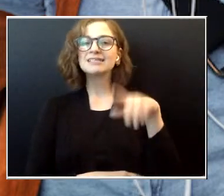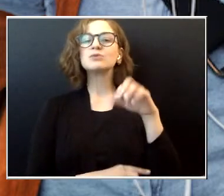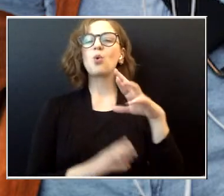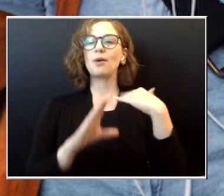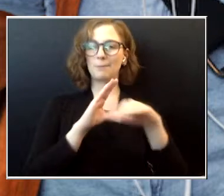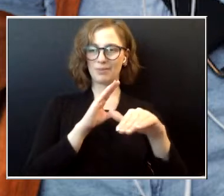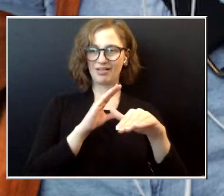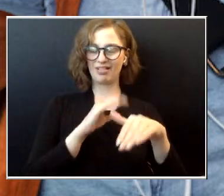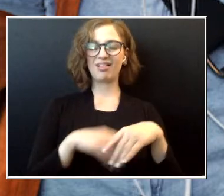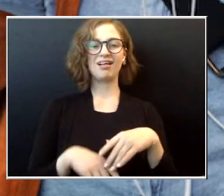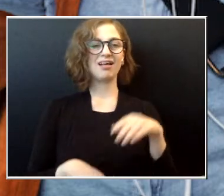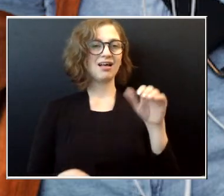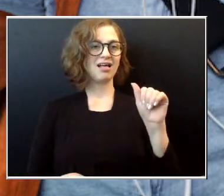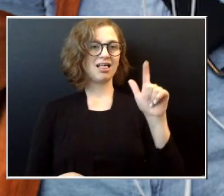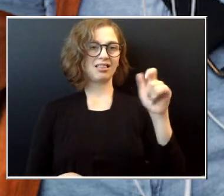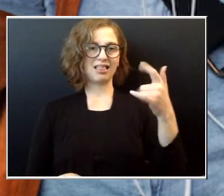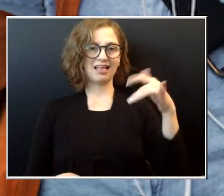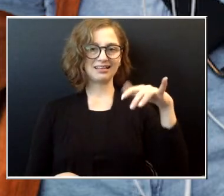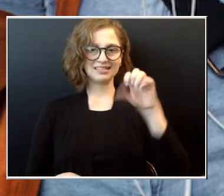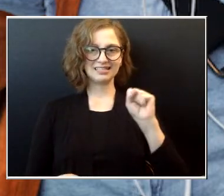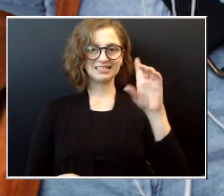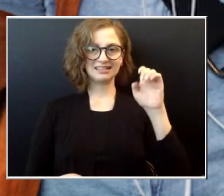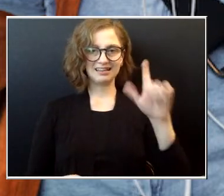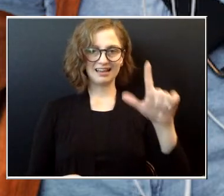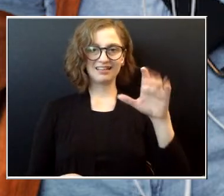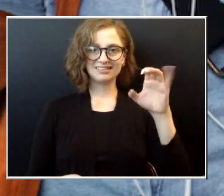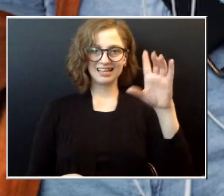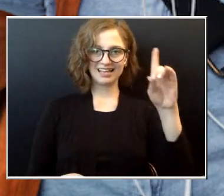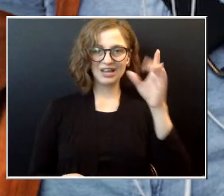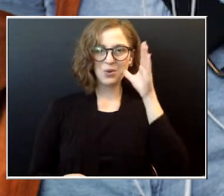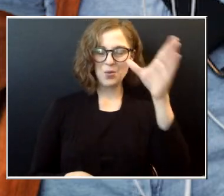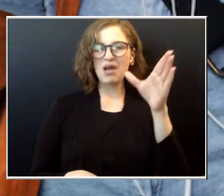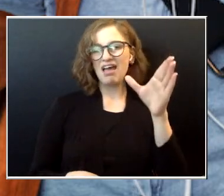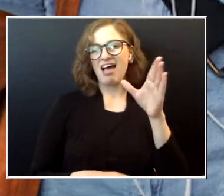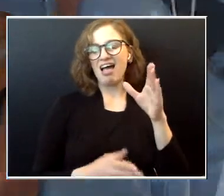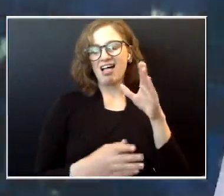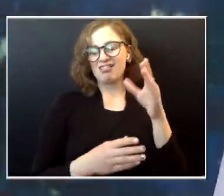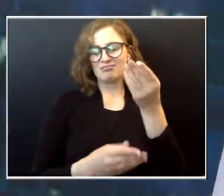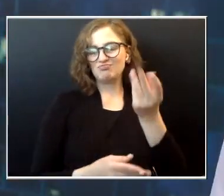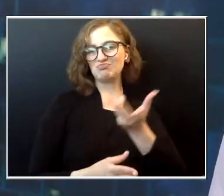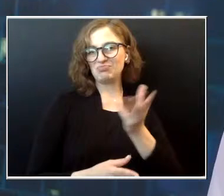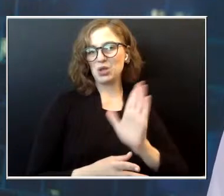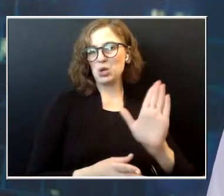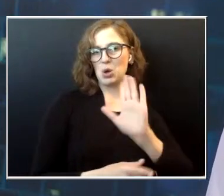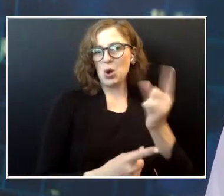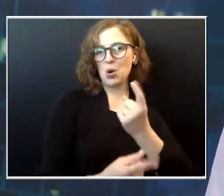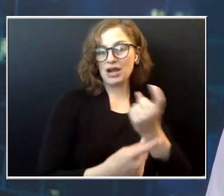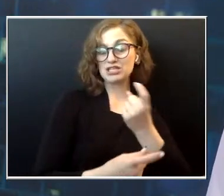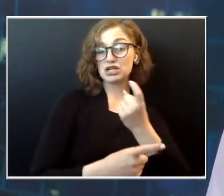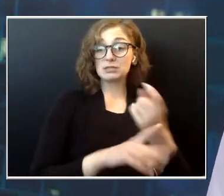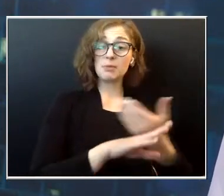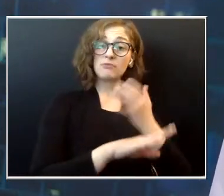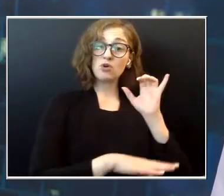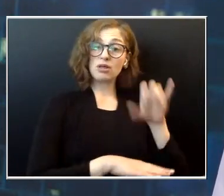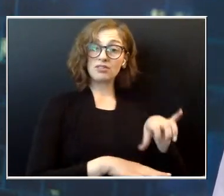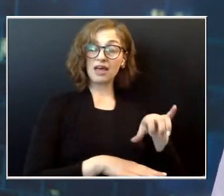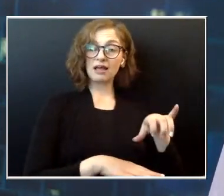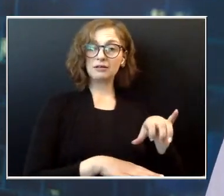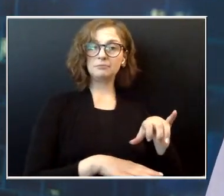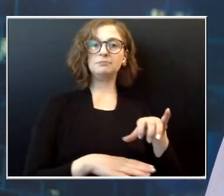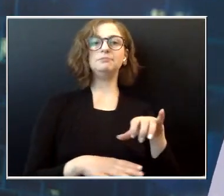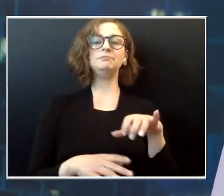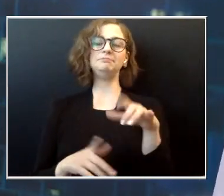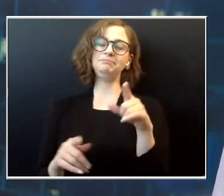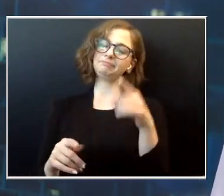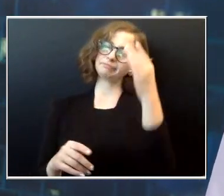Alexis Del Cid is monitoring those questions, and we'll check in with her in just a moment. Before we check the COVID count, as you know, I usually put the